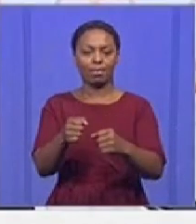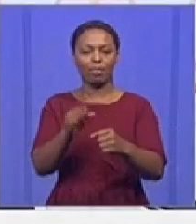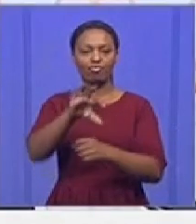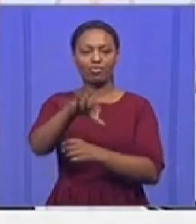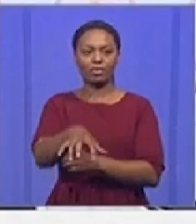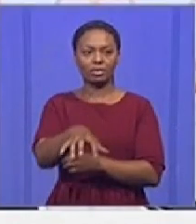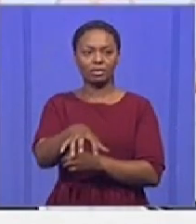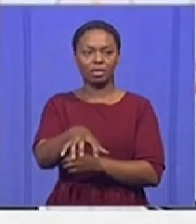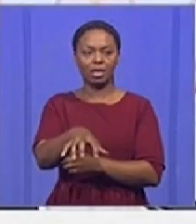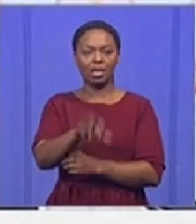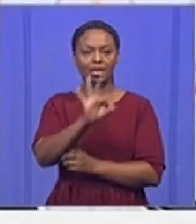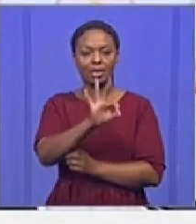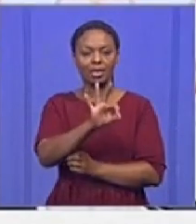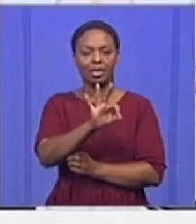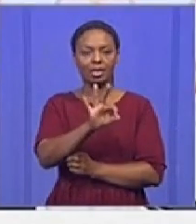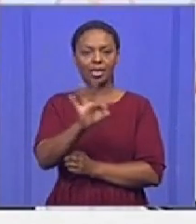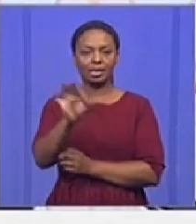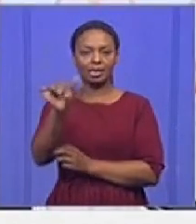is